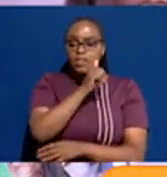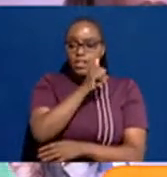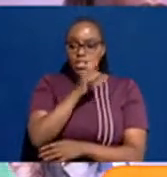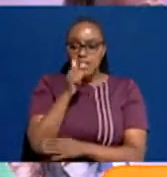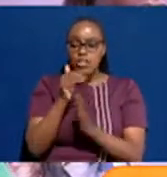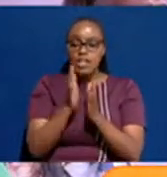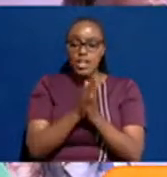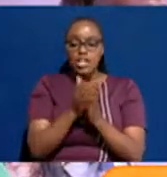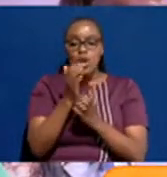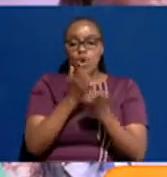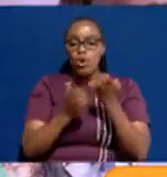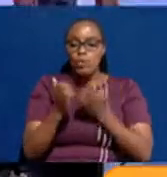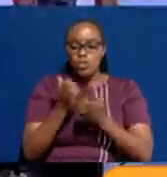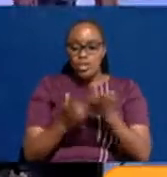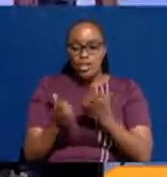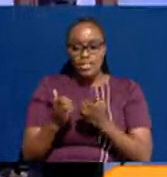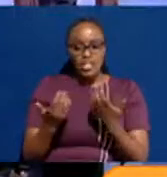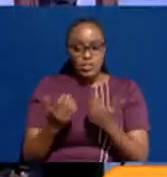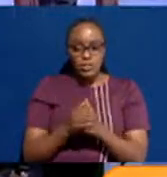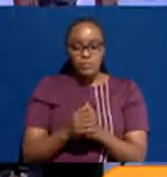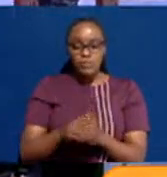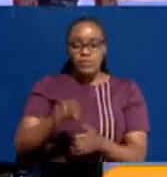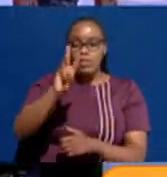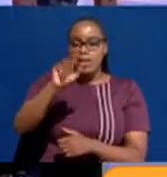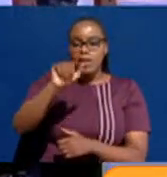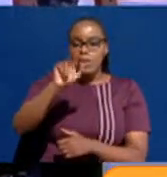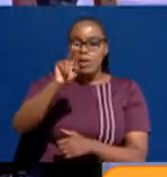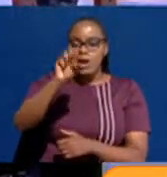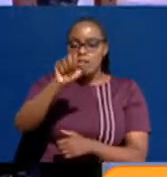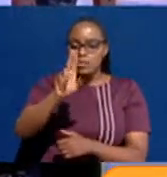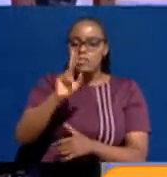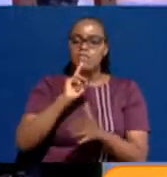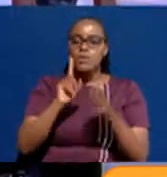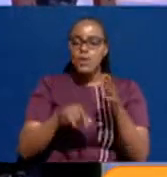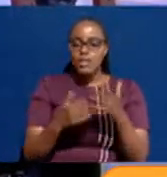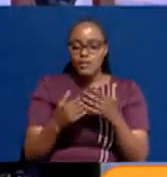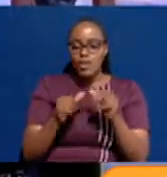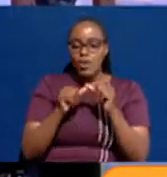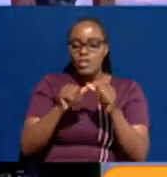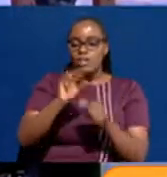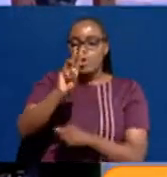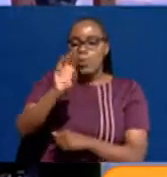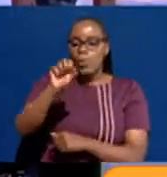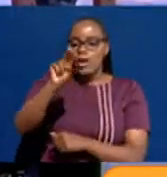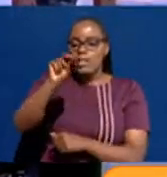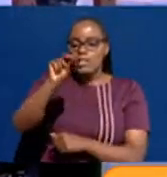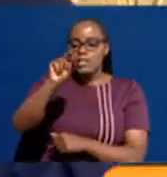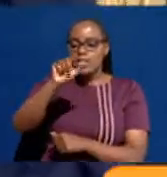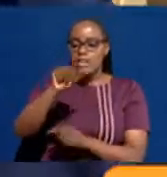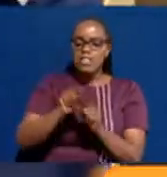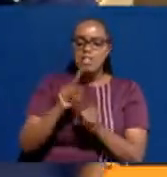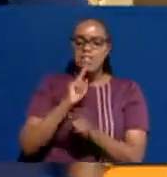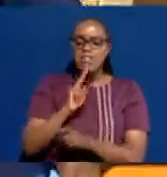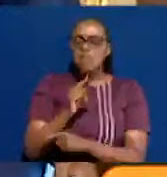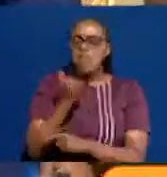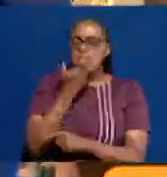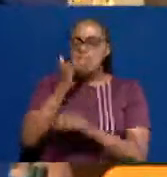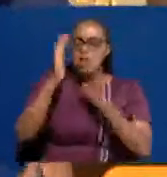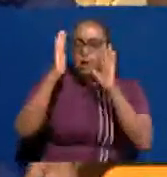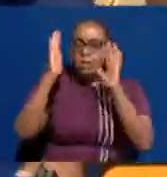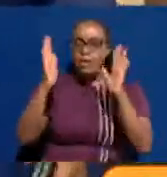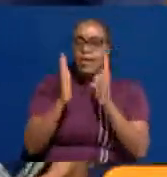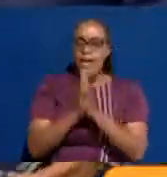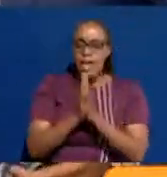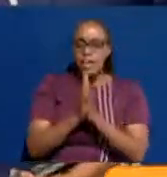and commercialization. WASU Secretary General Constantine Wesonga poured cold water on recent remarks